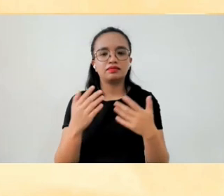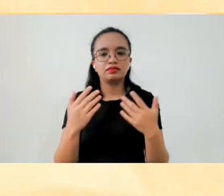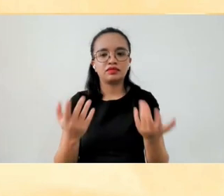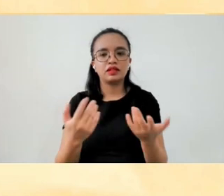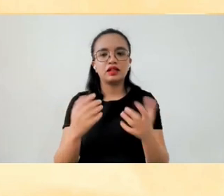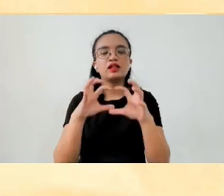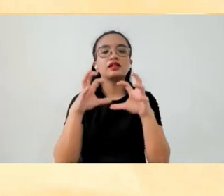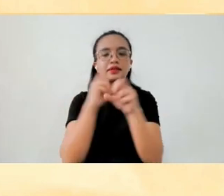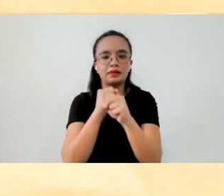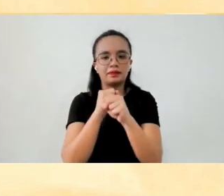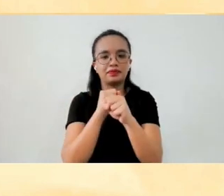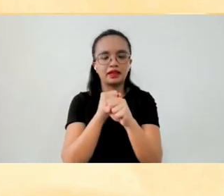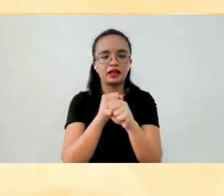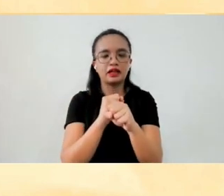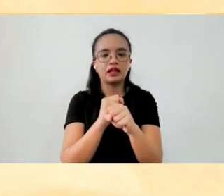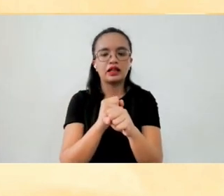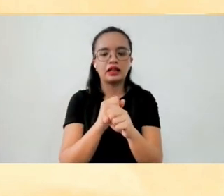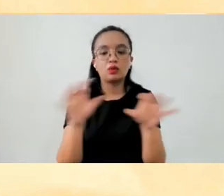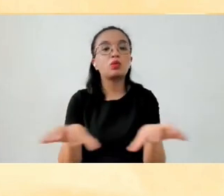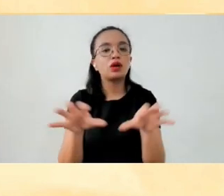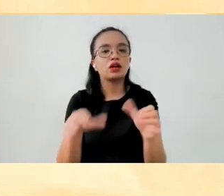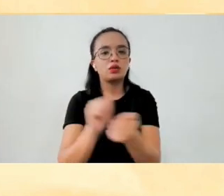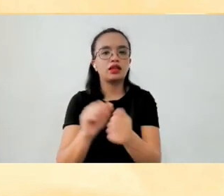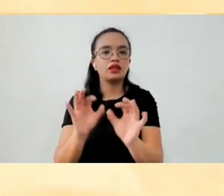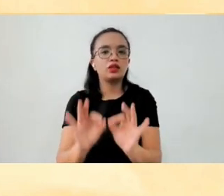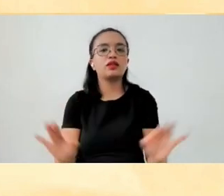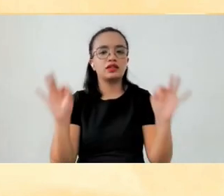summary of the work we did with UNICEF,